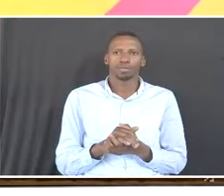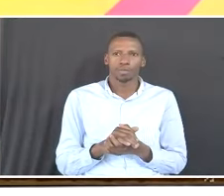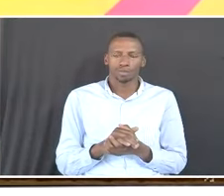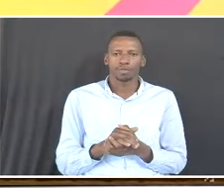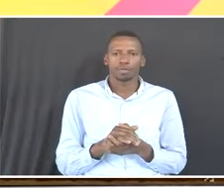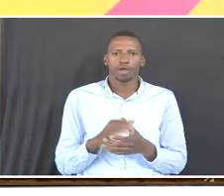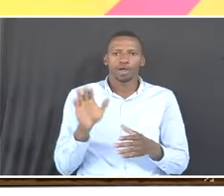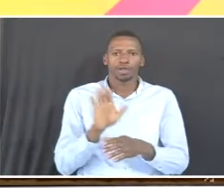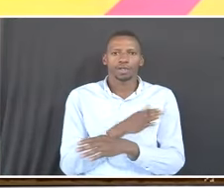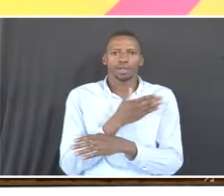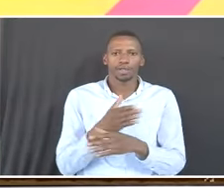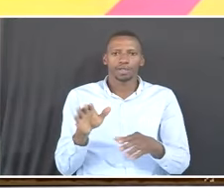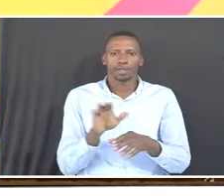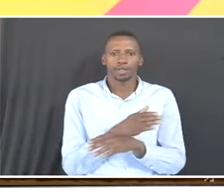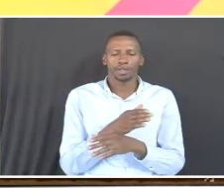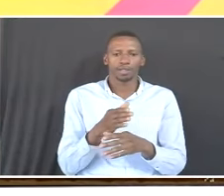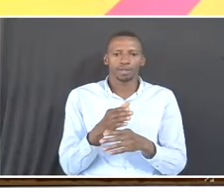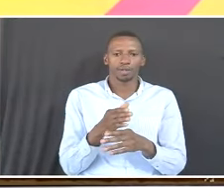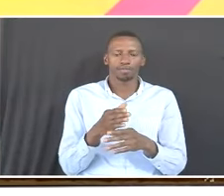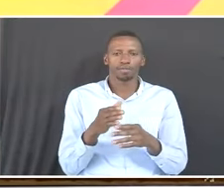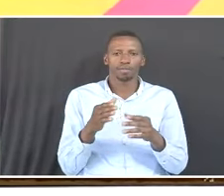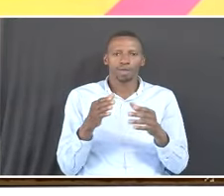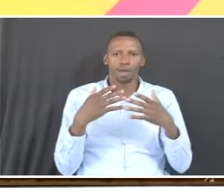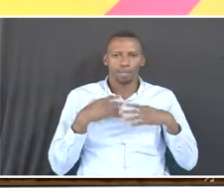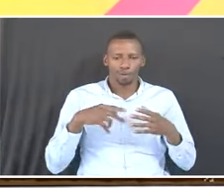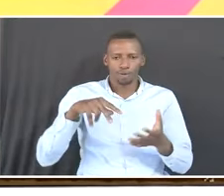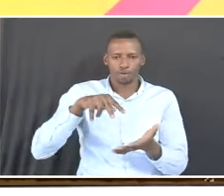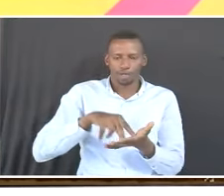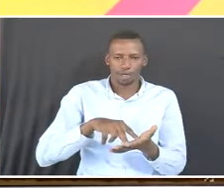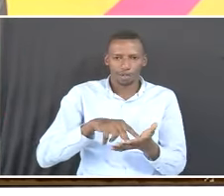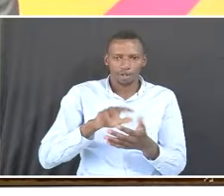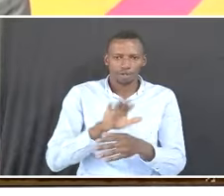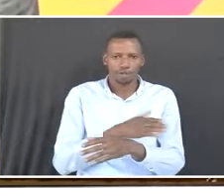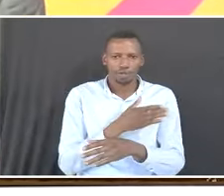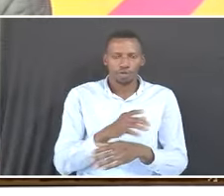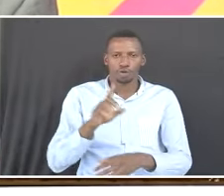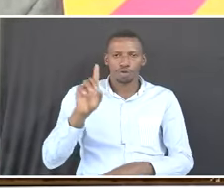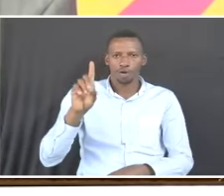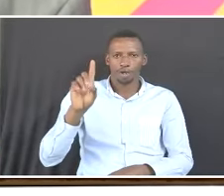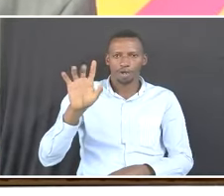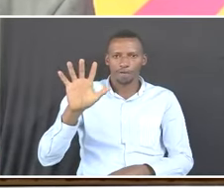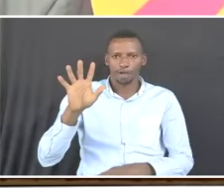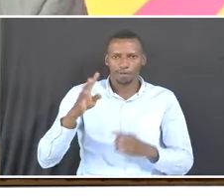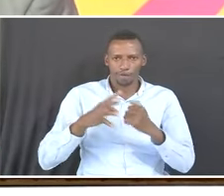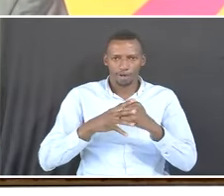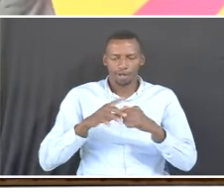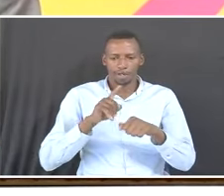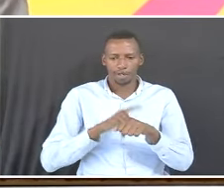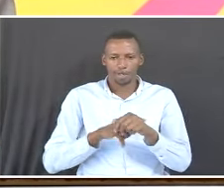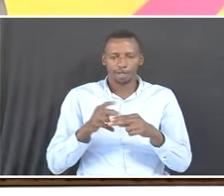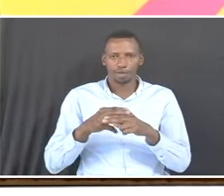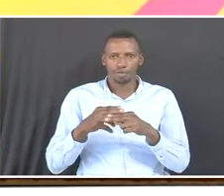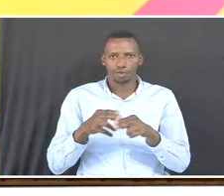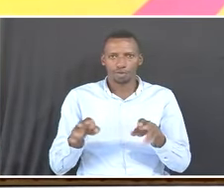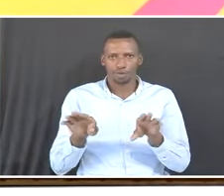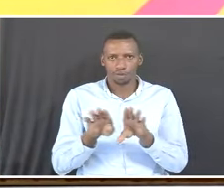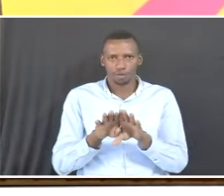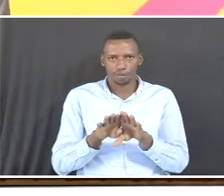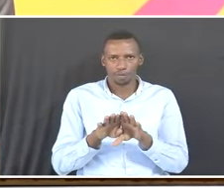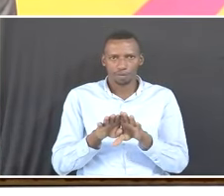choristers? Be on your feet. Song number 159 as we come to a close. George